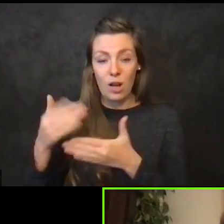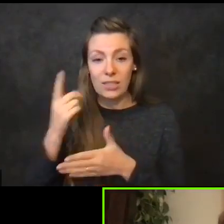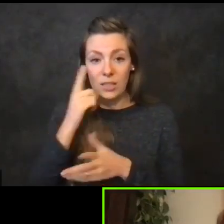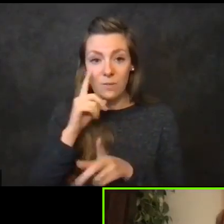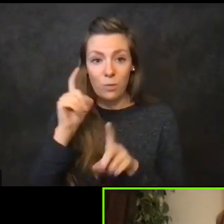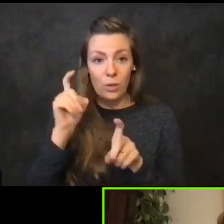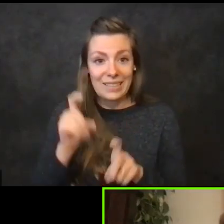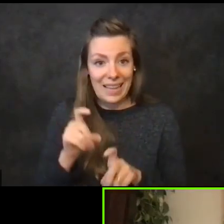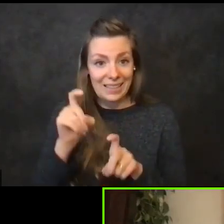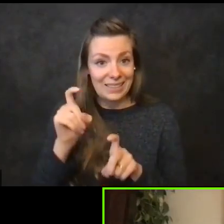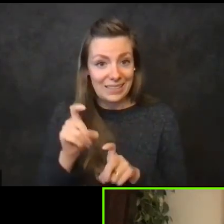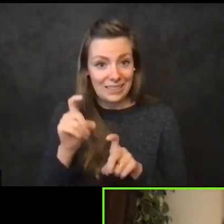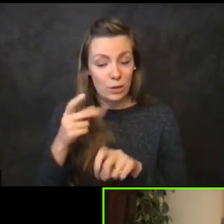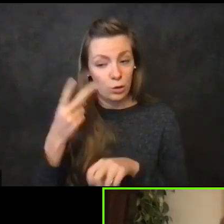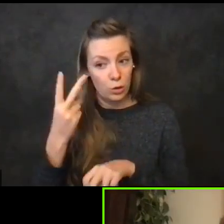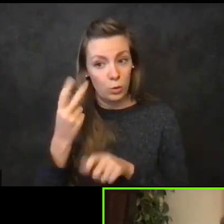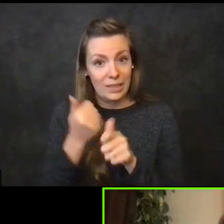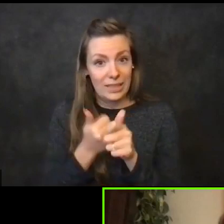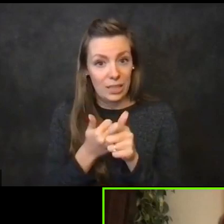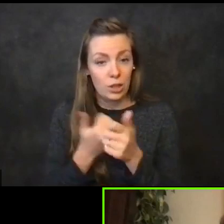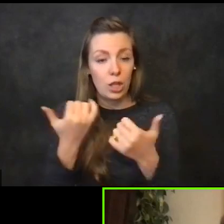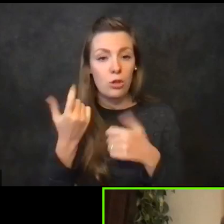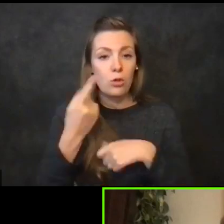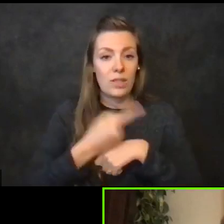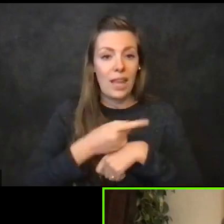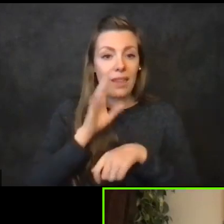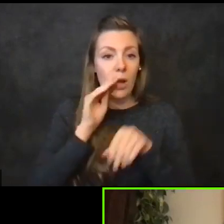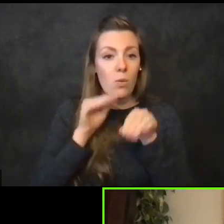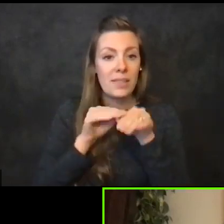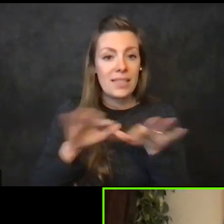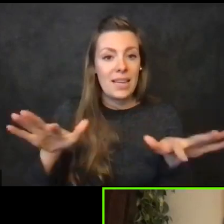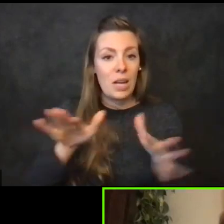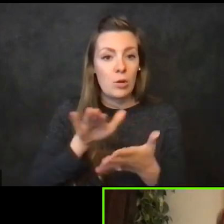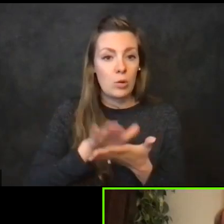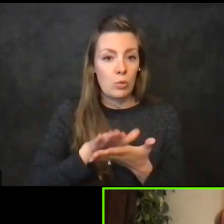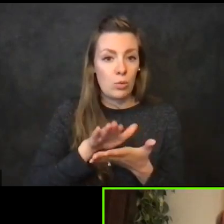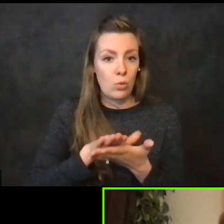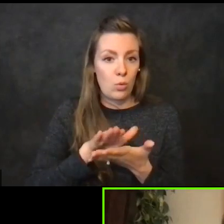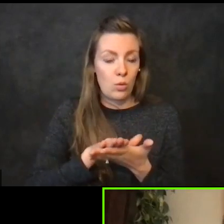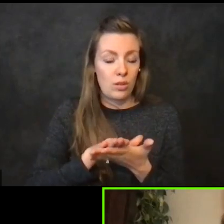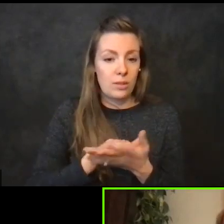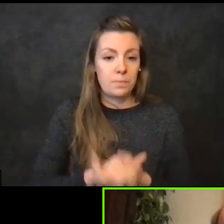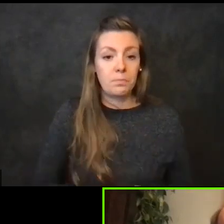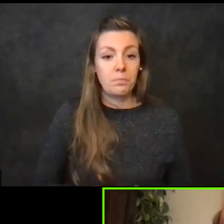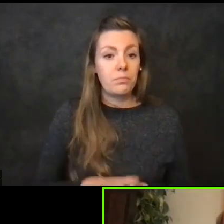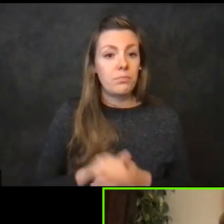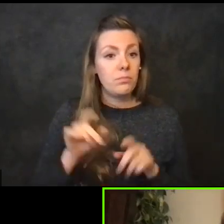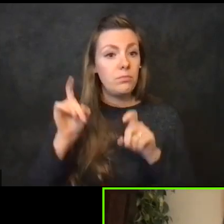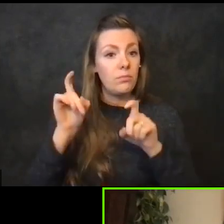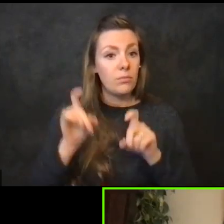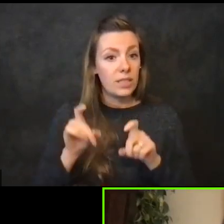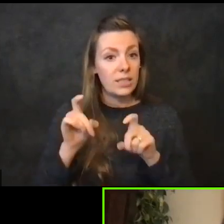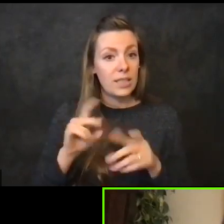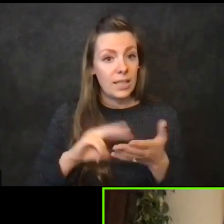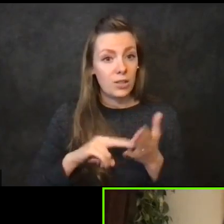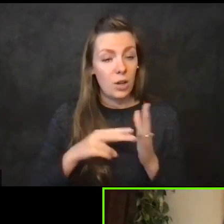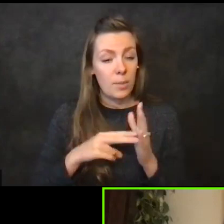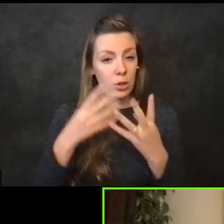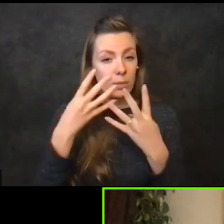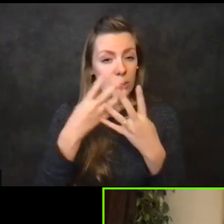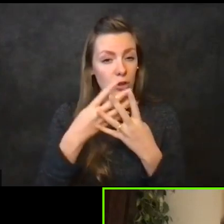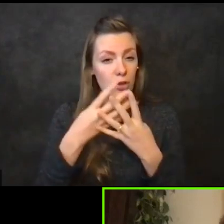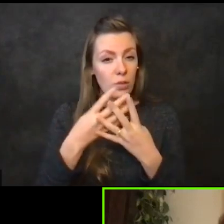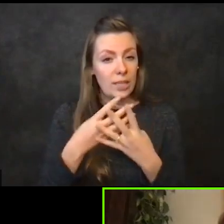tests each. And today they're going out to schools and school districts. And these tests are meant to be screening tests to